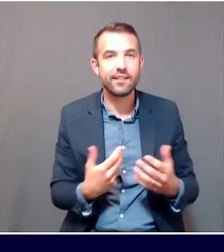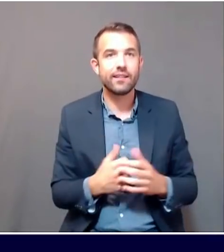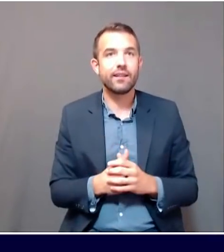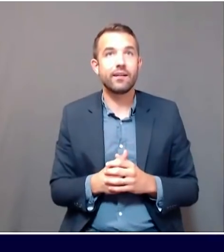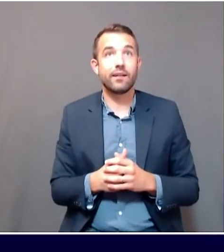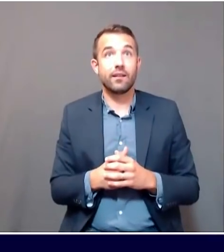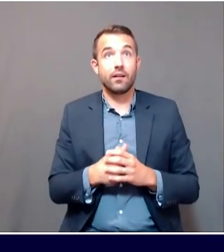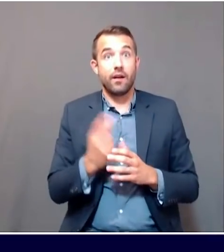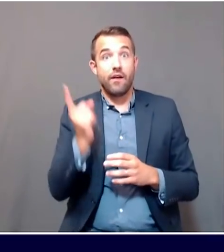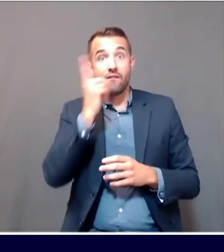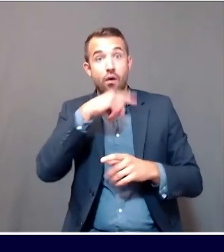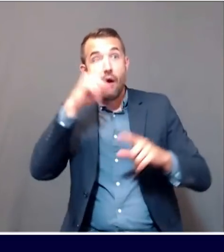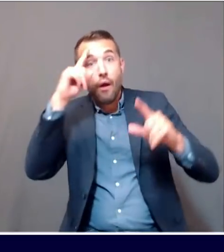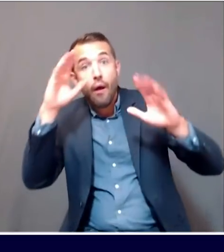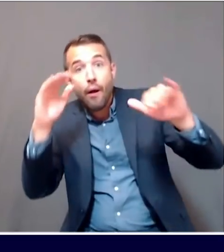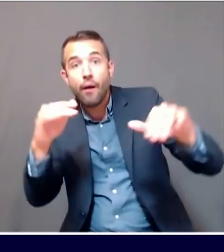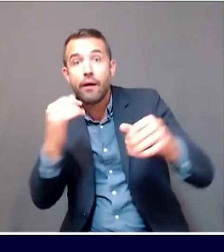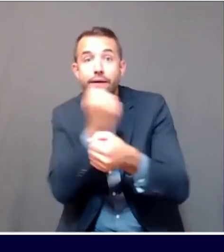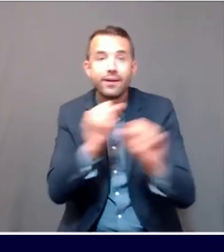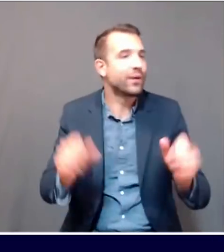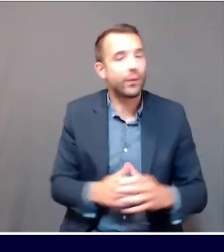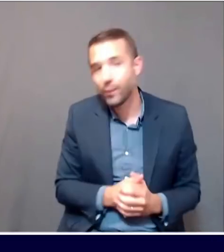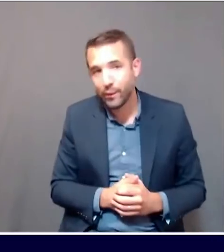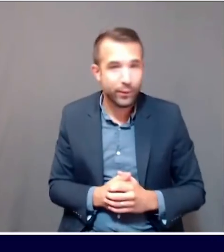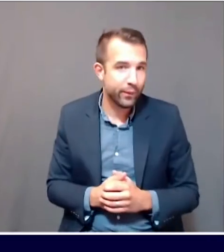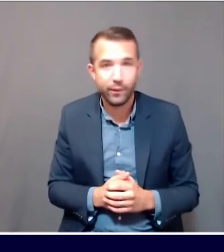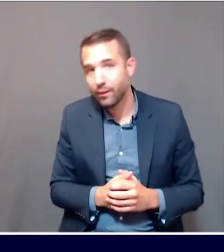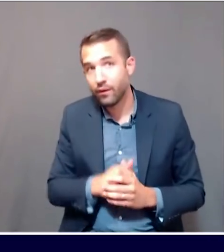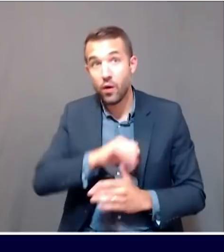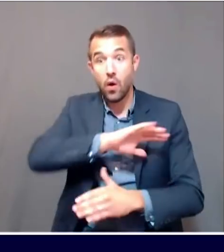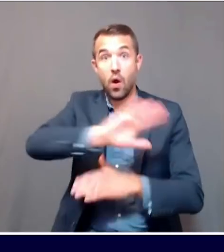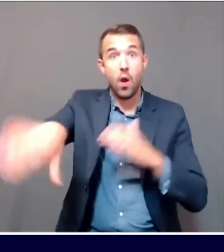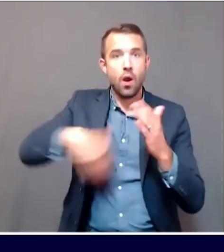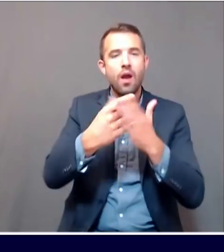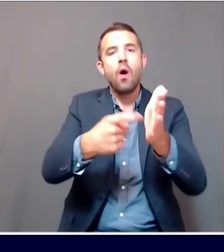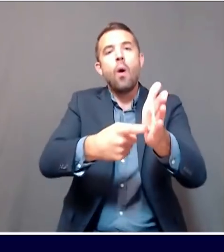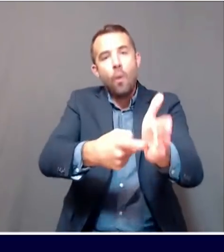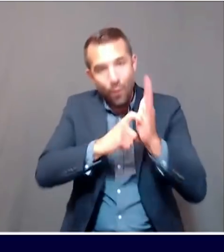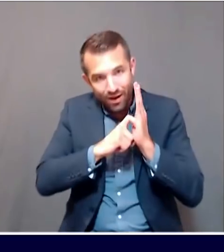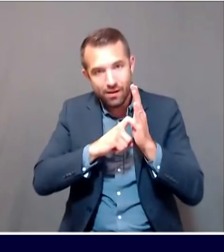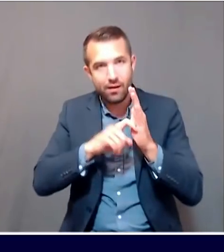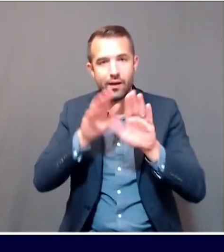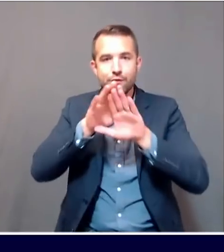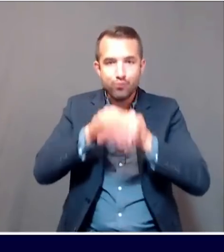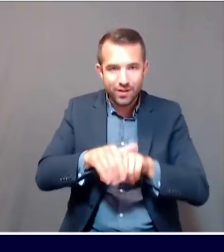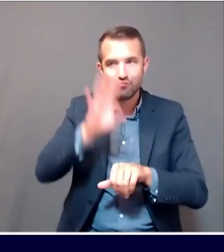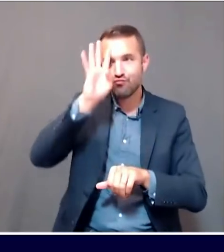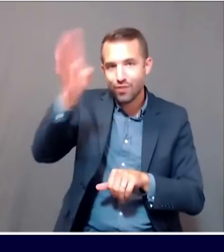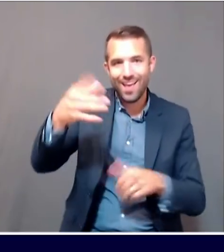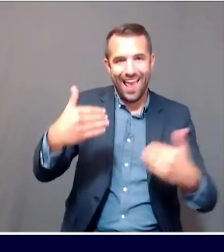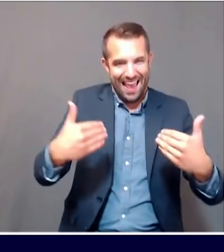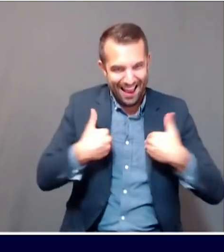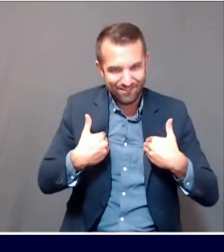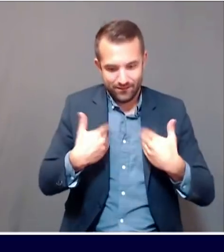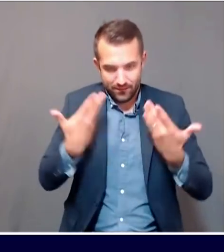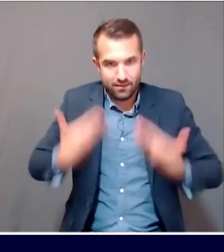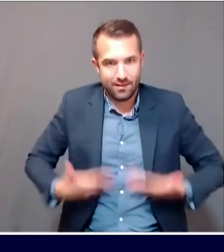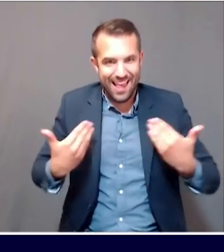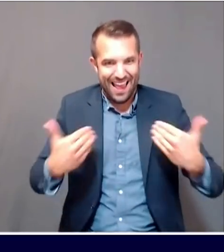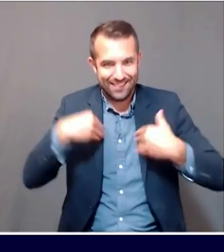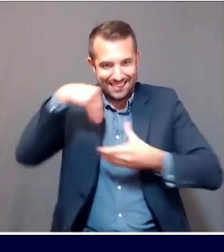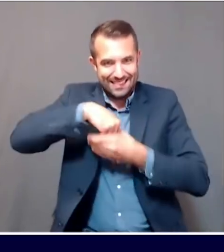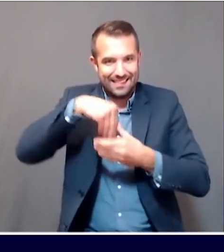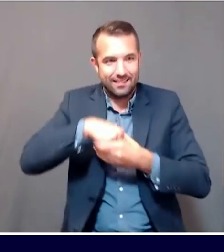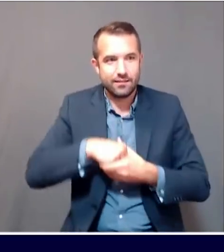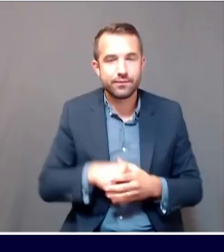security. We want to properly equip everybody with the data so everyone knows what's going on. But no singular piece of data